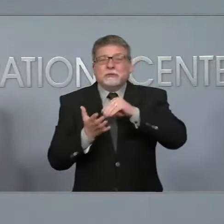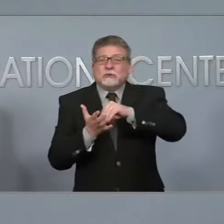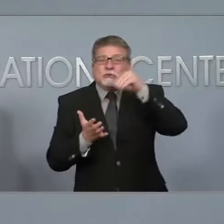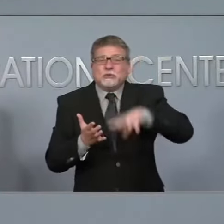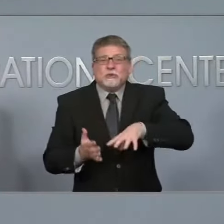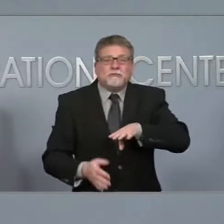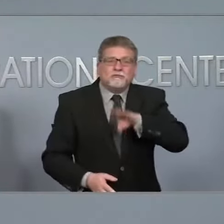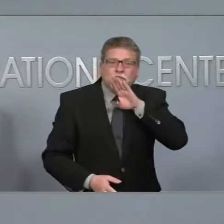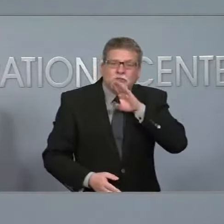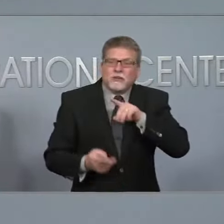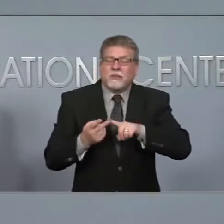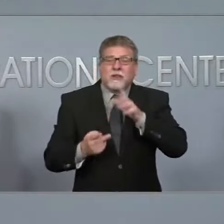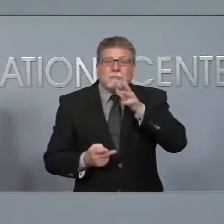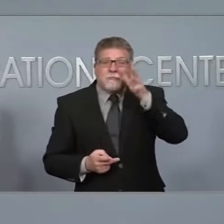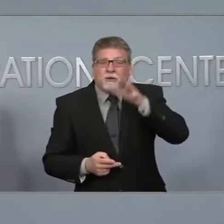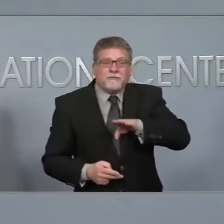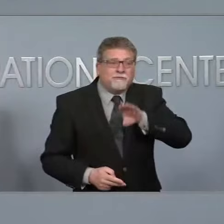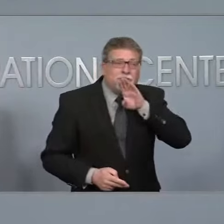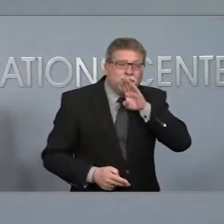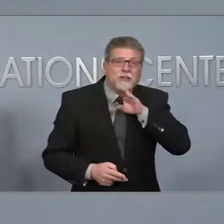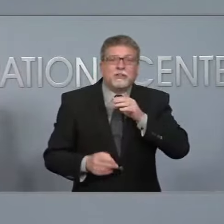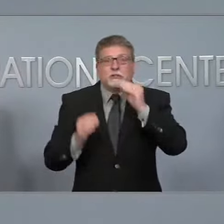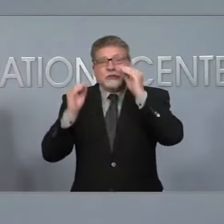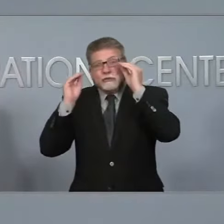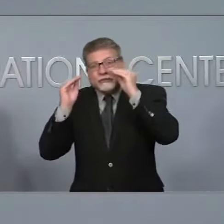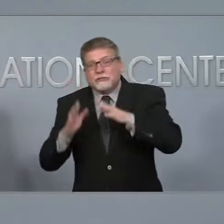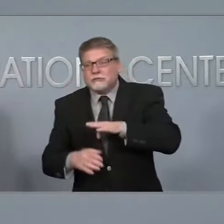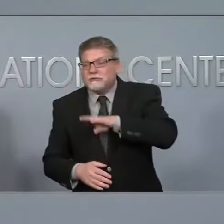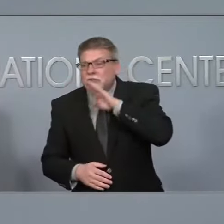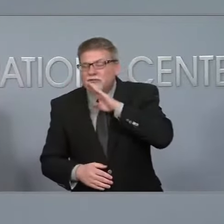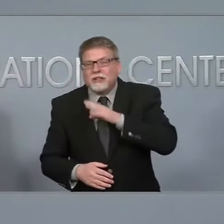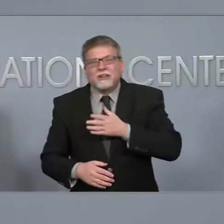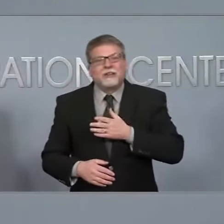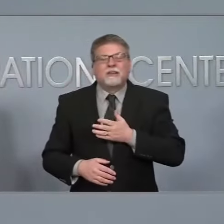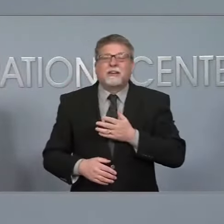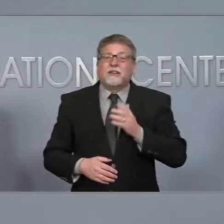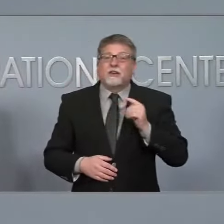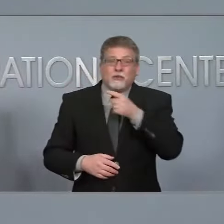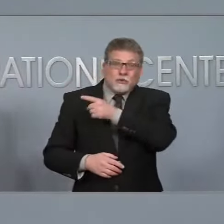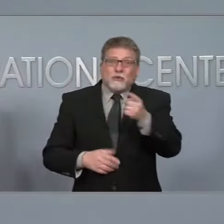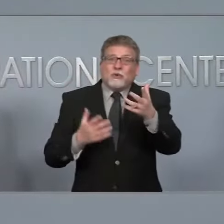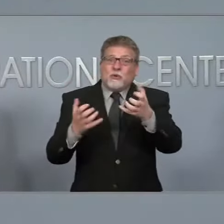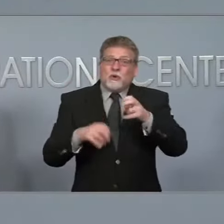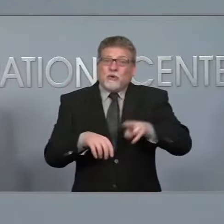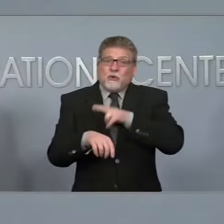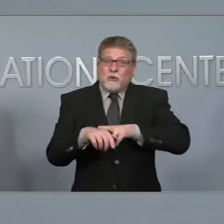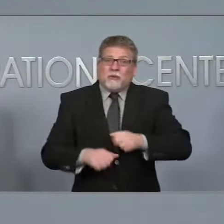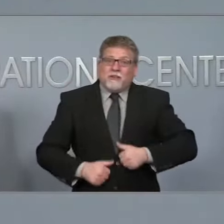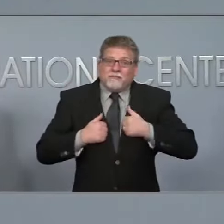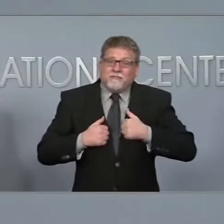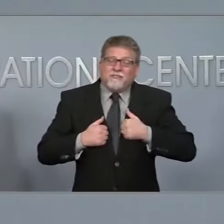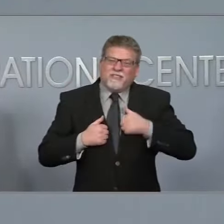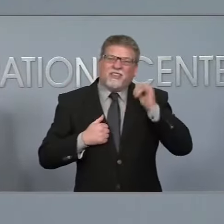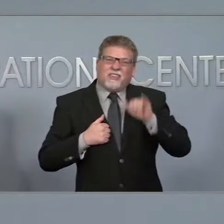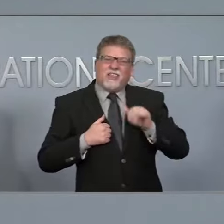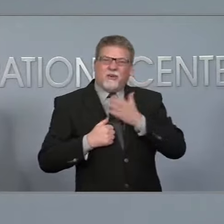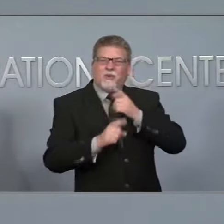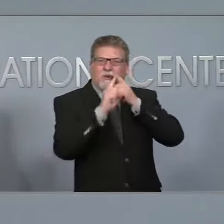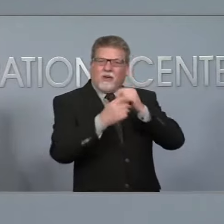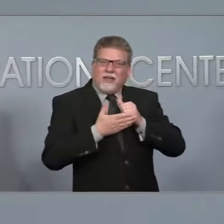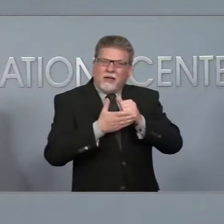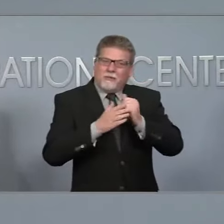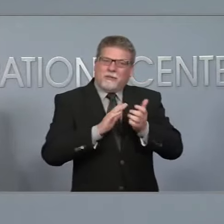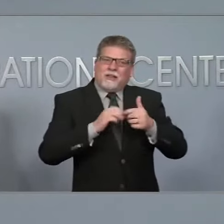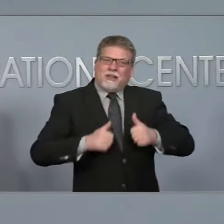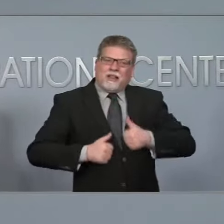we all want to make sure that we can get back to day-to-day living and normal life as soon as we can. Is the March 7th date,